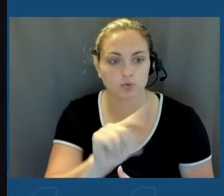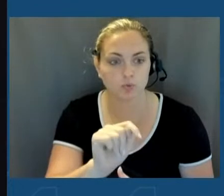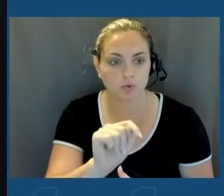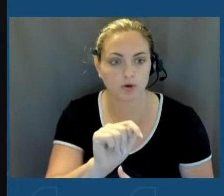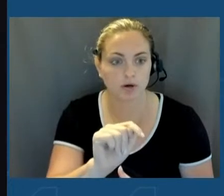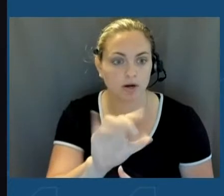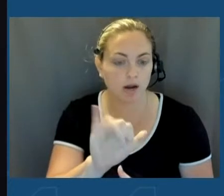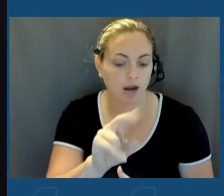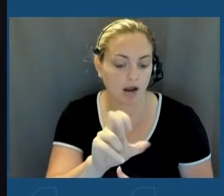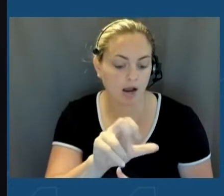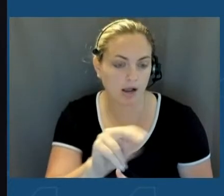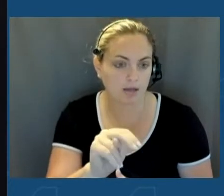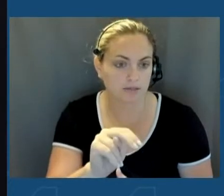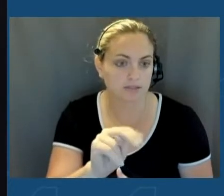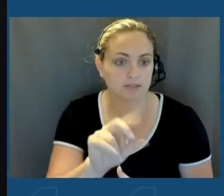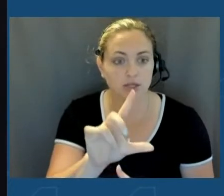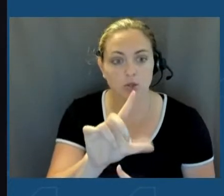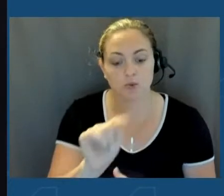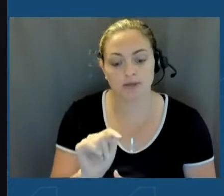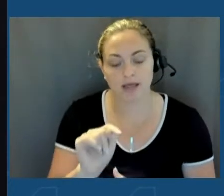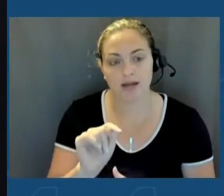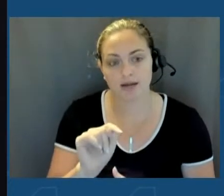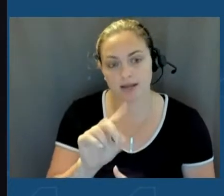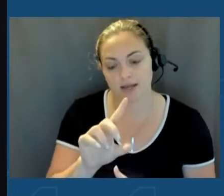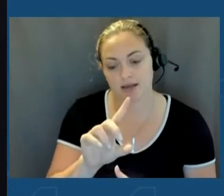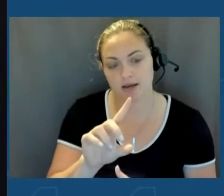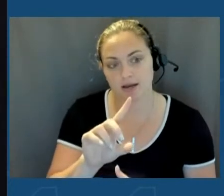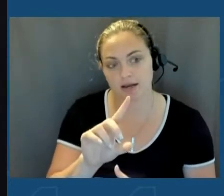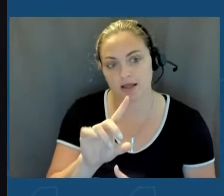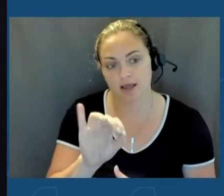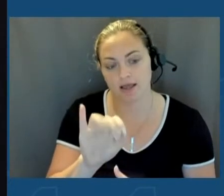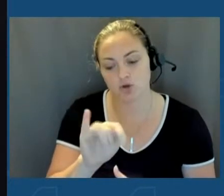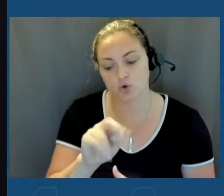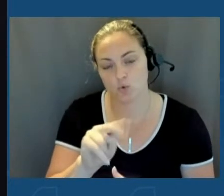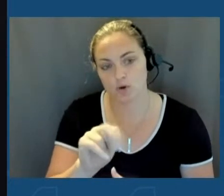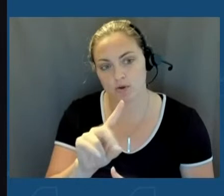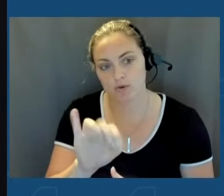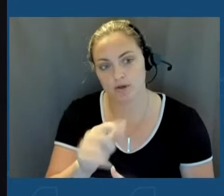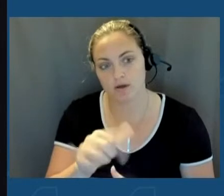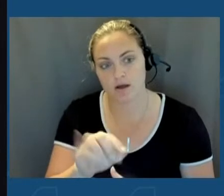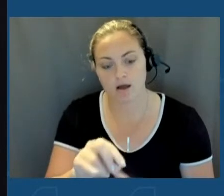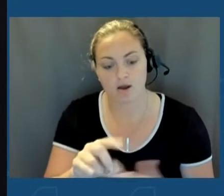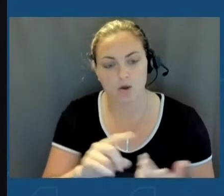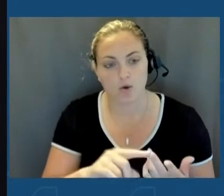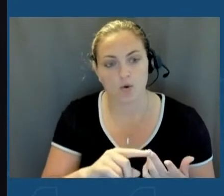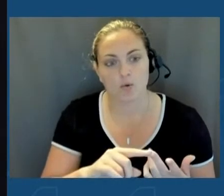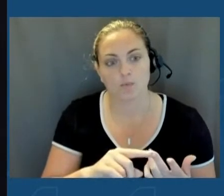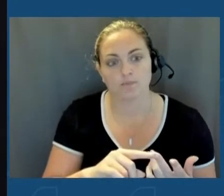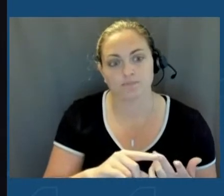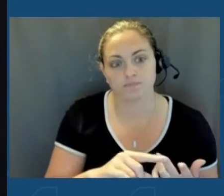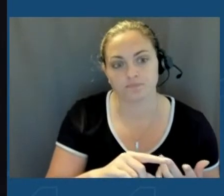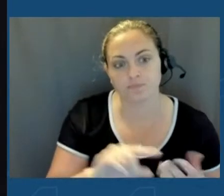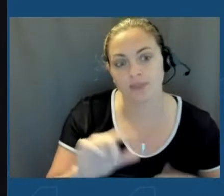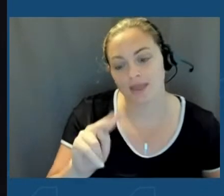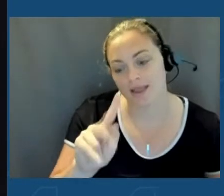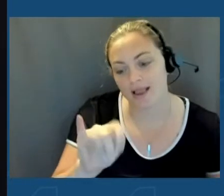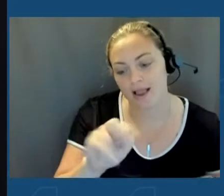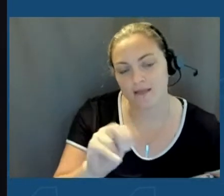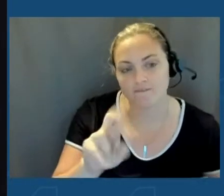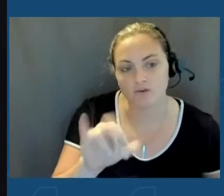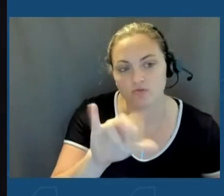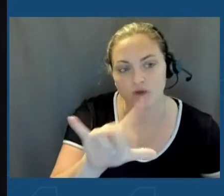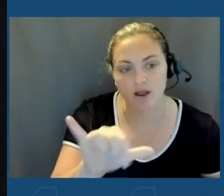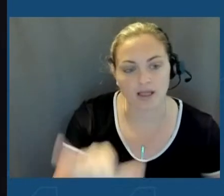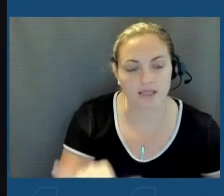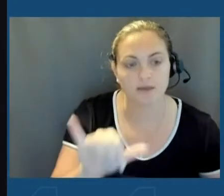James, Lieutenant Governor Antonio Delgado, Congressman Jamal Bowman, Congressman Member Kevin Riley,